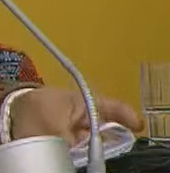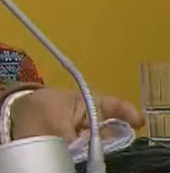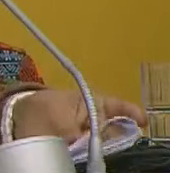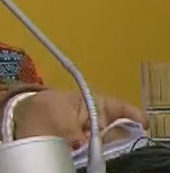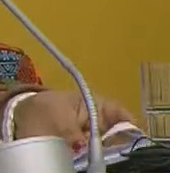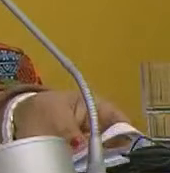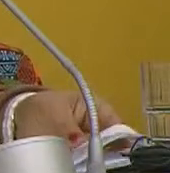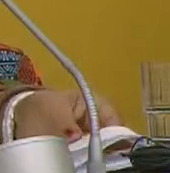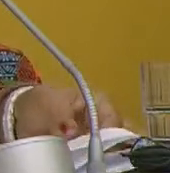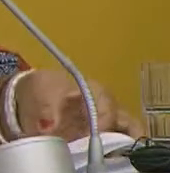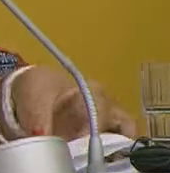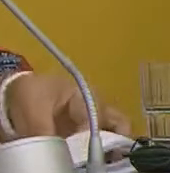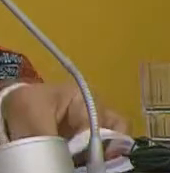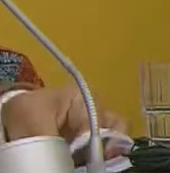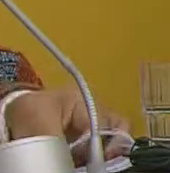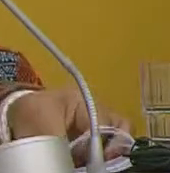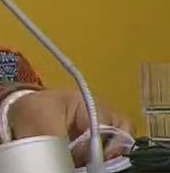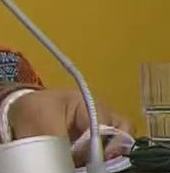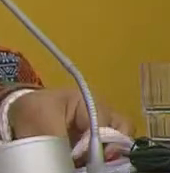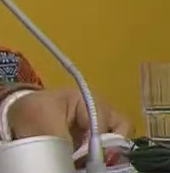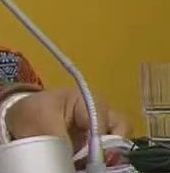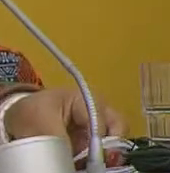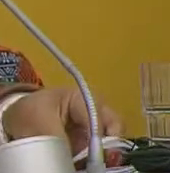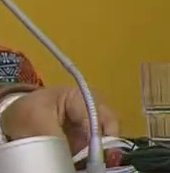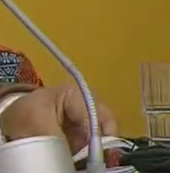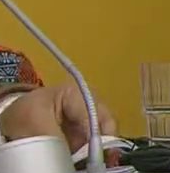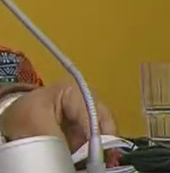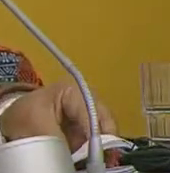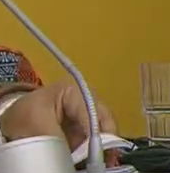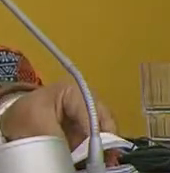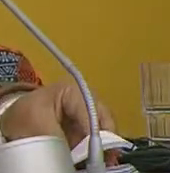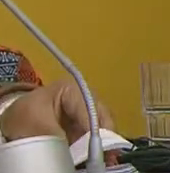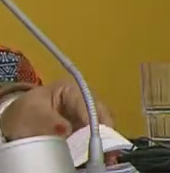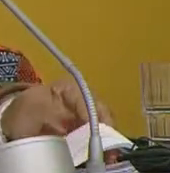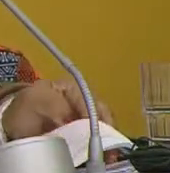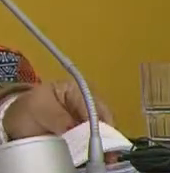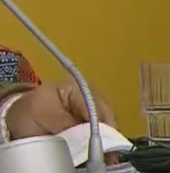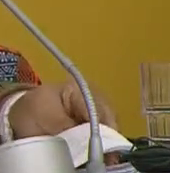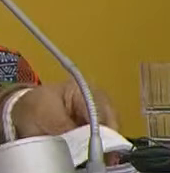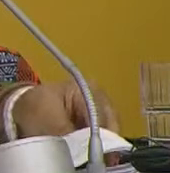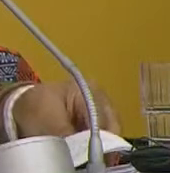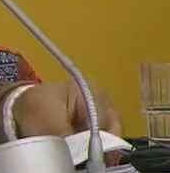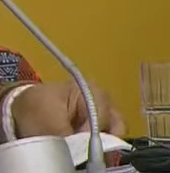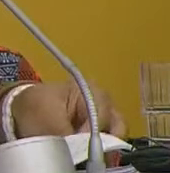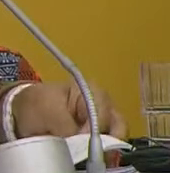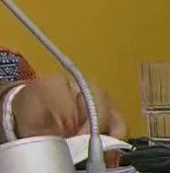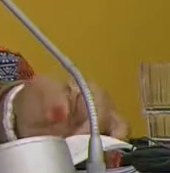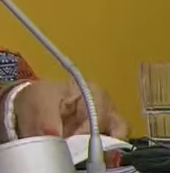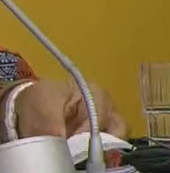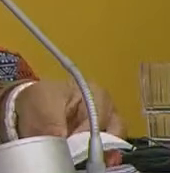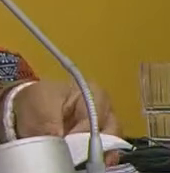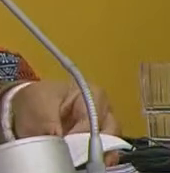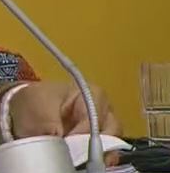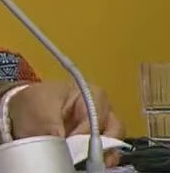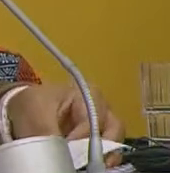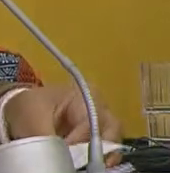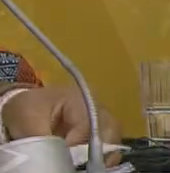Shivambu. The last supplementary question will be asked by the Honorable OMC Mautwe.